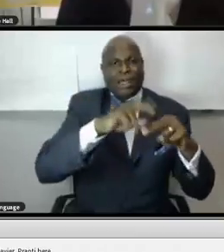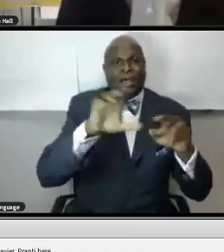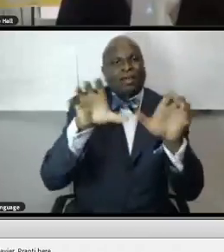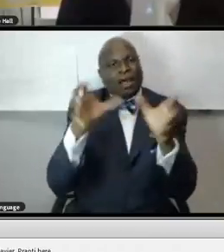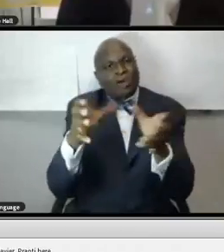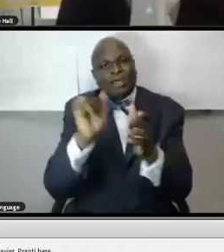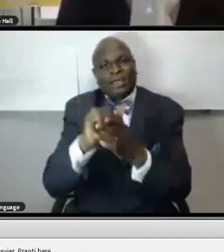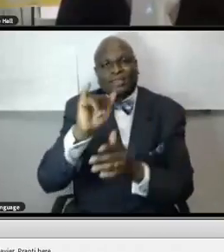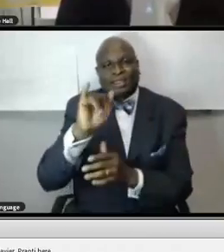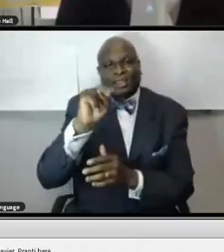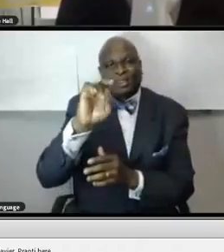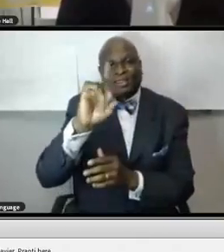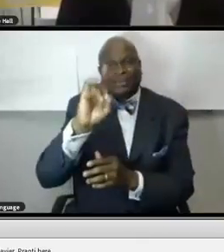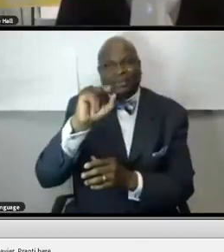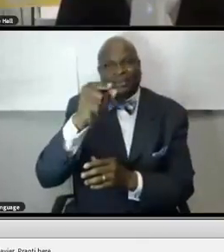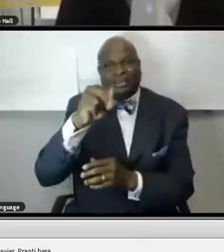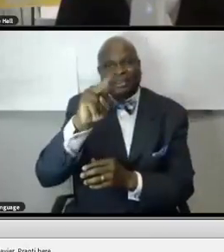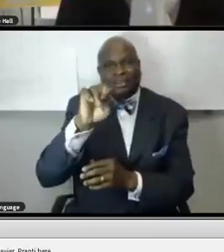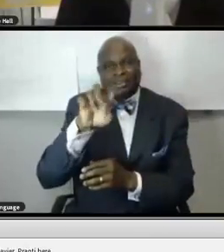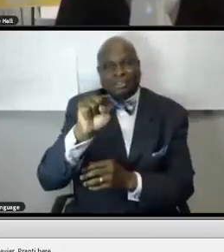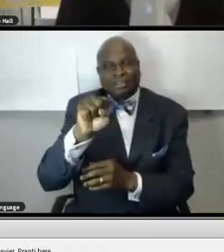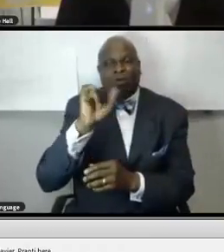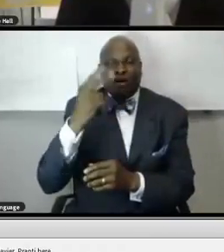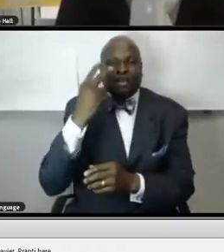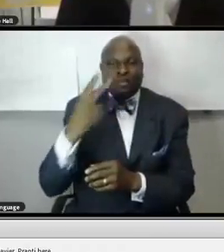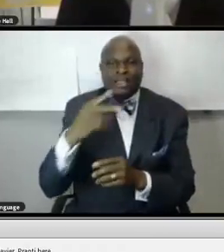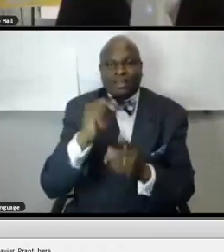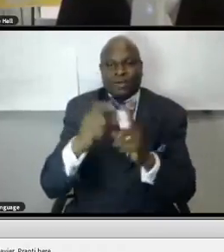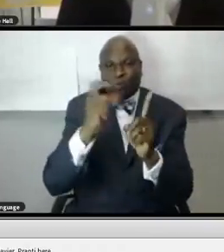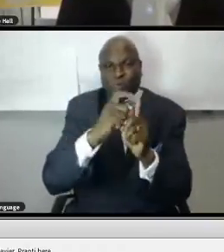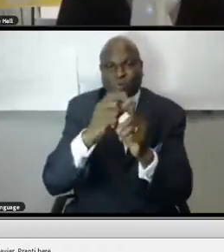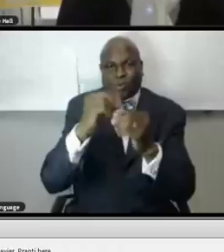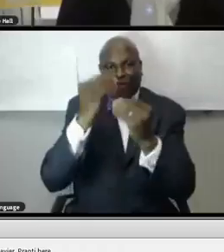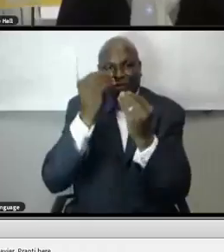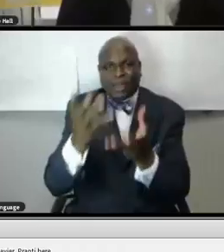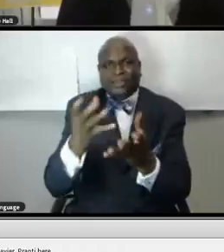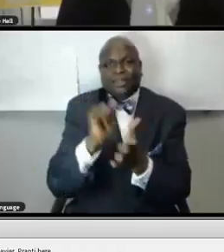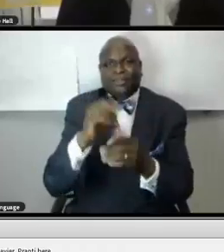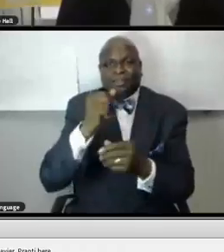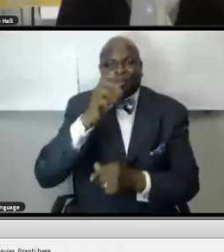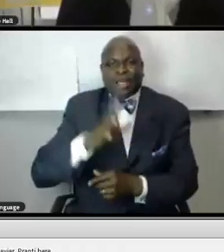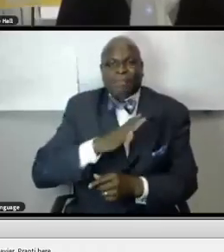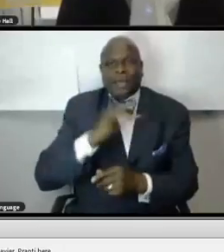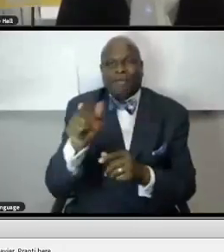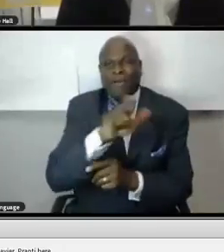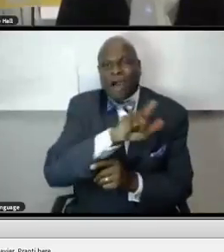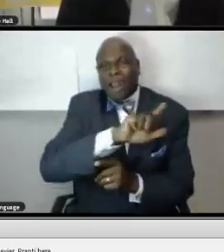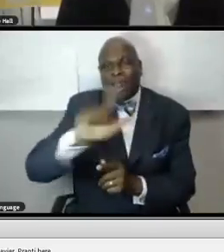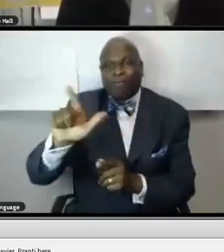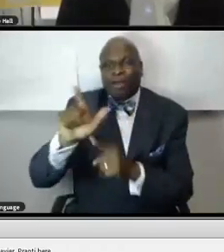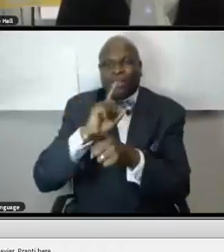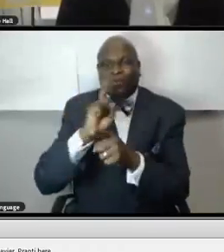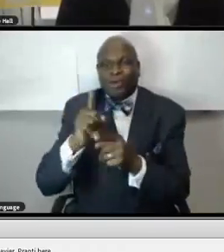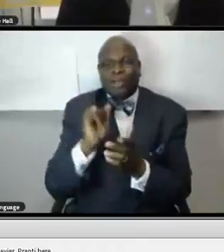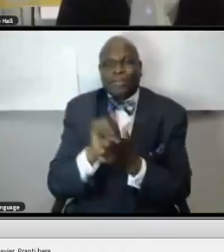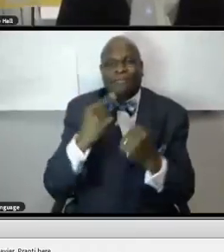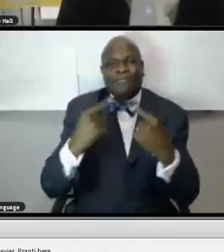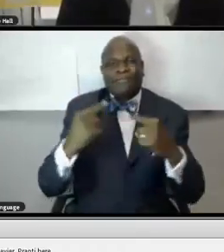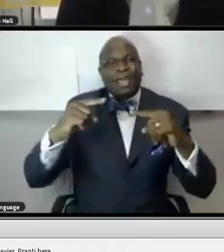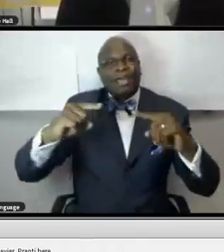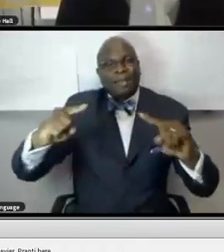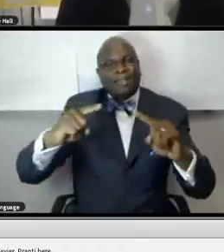as Indigenous. You'll see by the text on the slide, this is the gentleman on the far left is actually a fairly famous